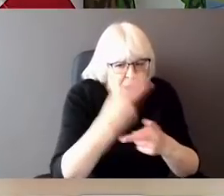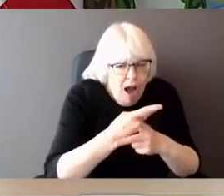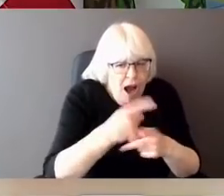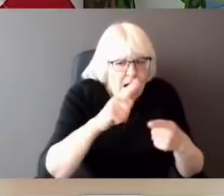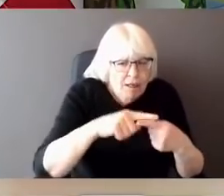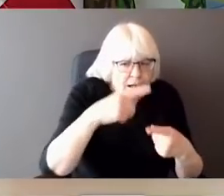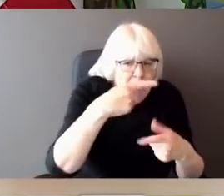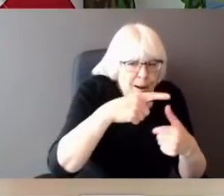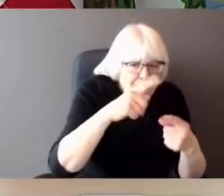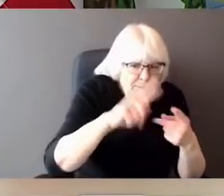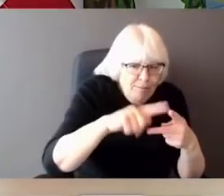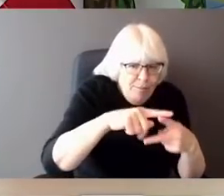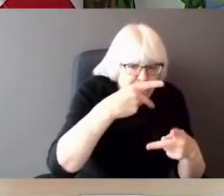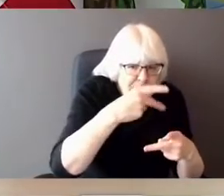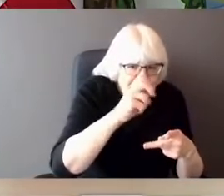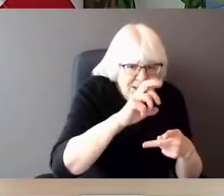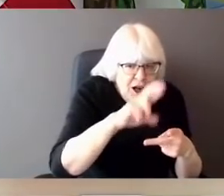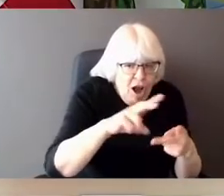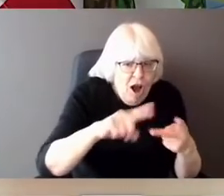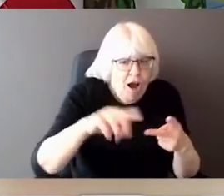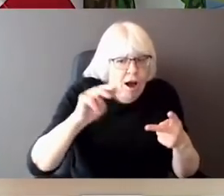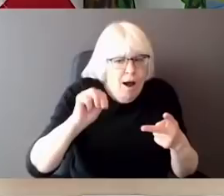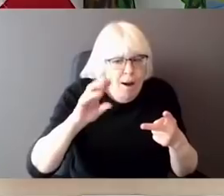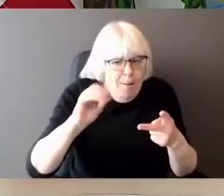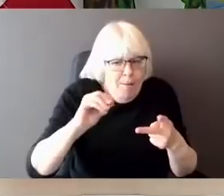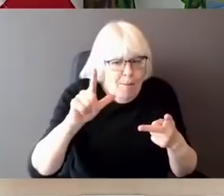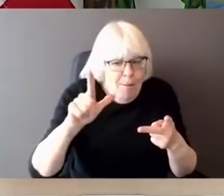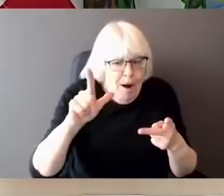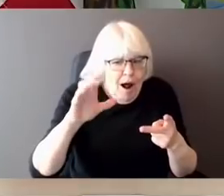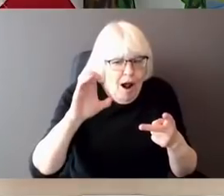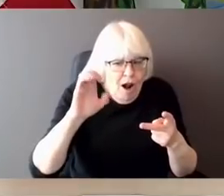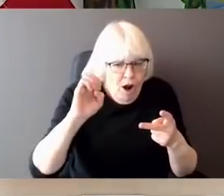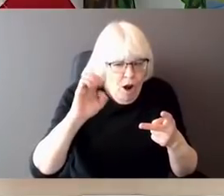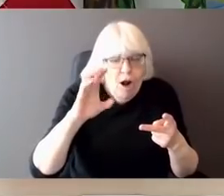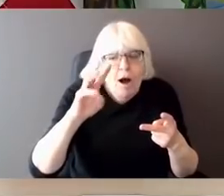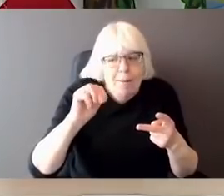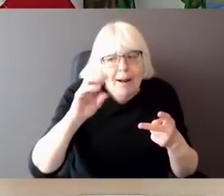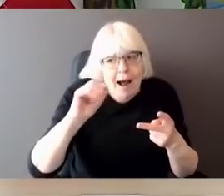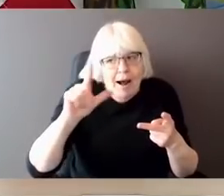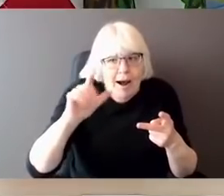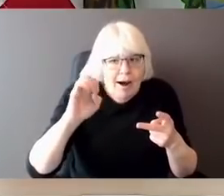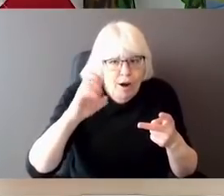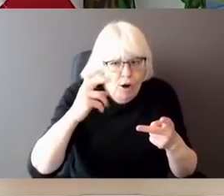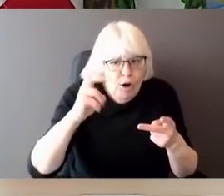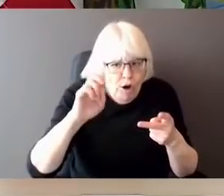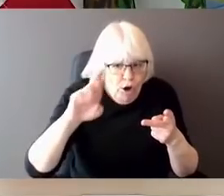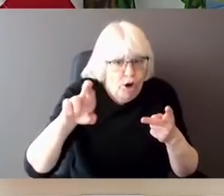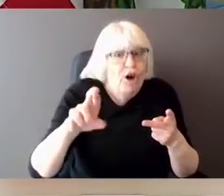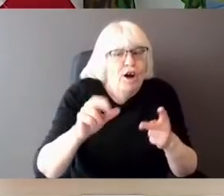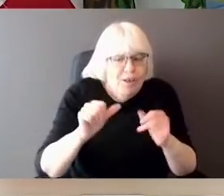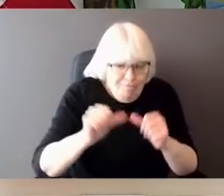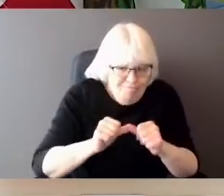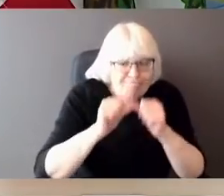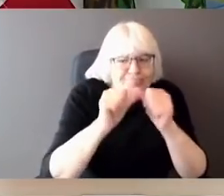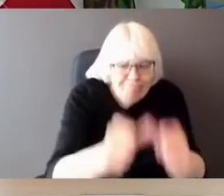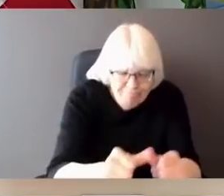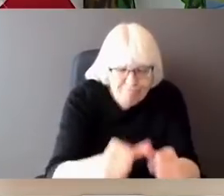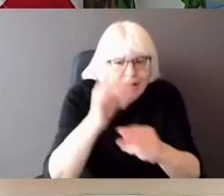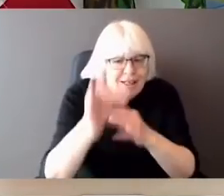jurisdictions, which is why, with this Omicron wave, looking at case incidents across the